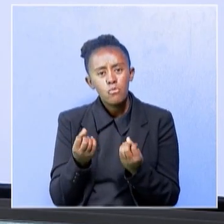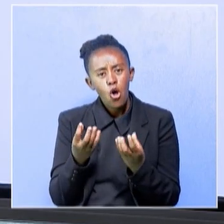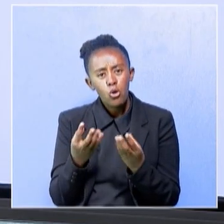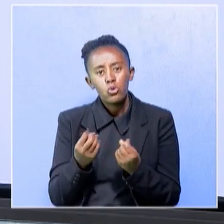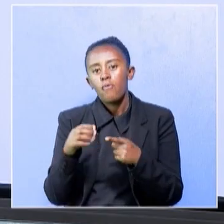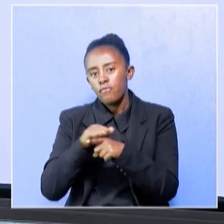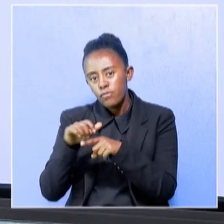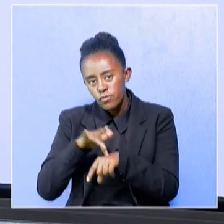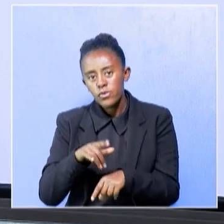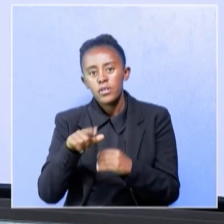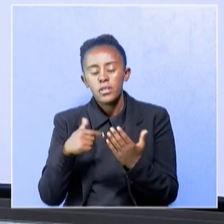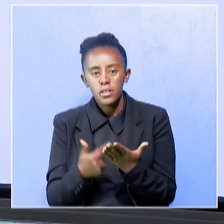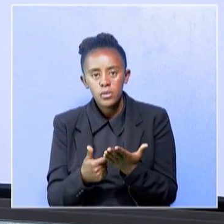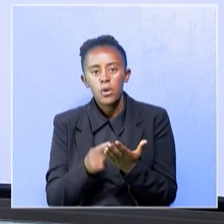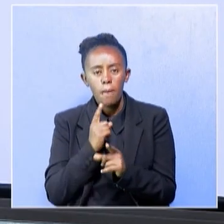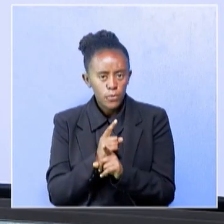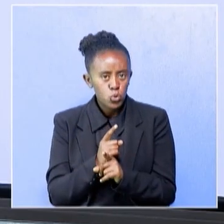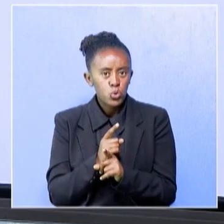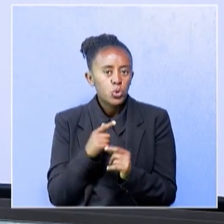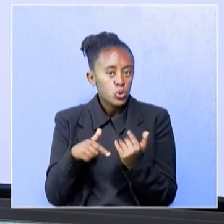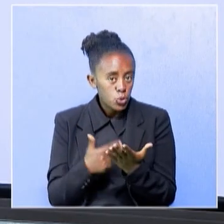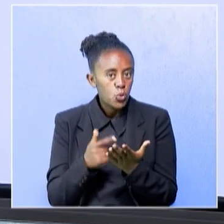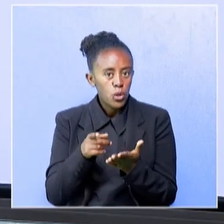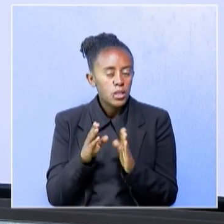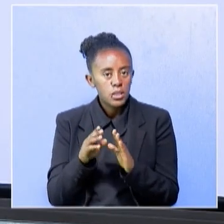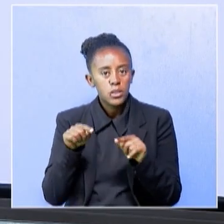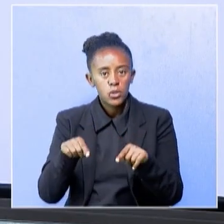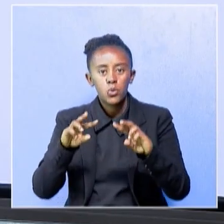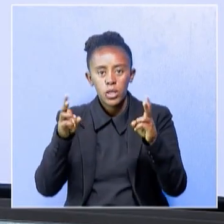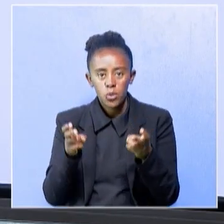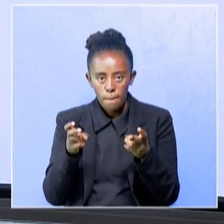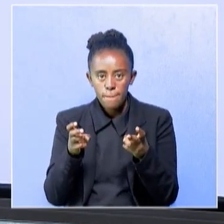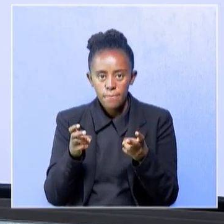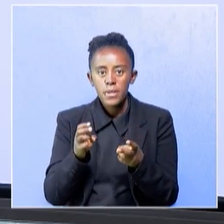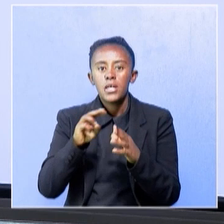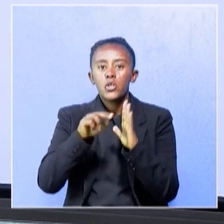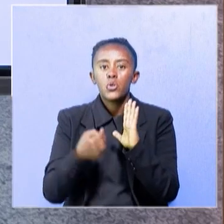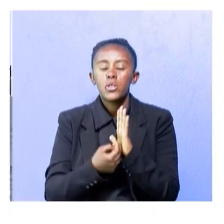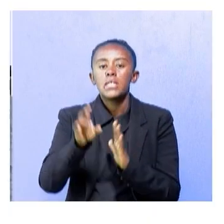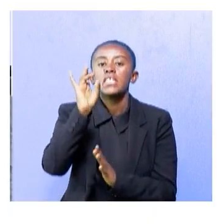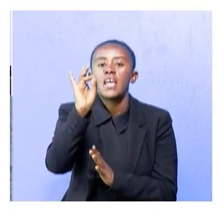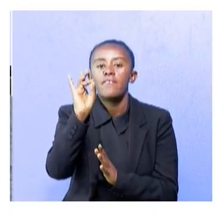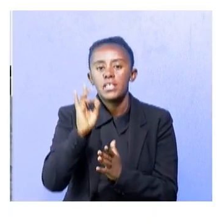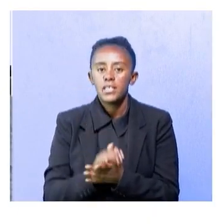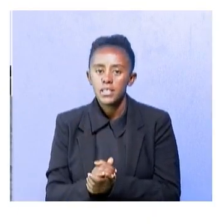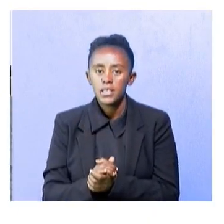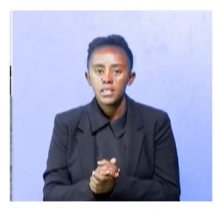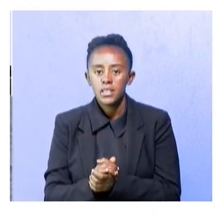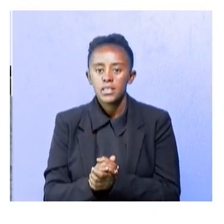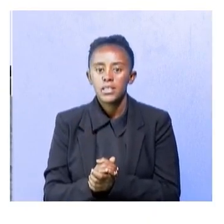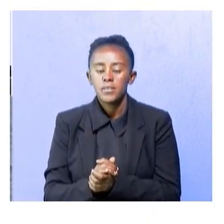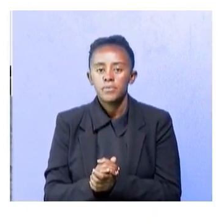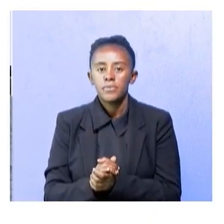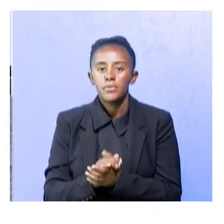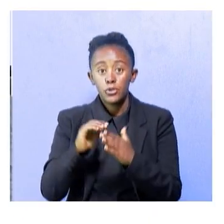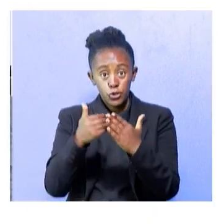of activities regarding that, I'm sure. So let's come to today's topic, that is Unit 7. This is a new